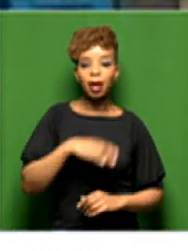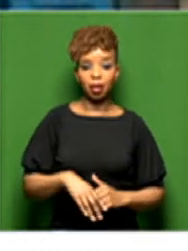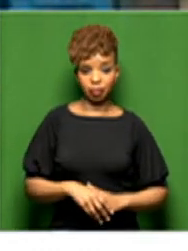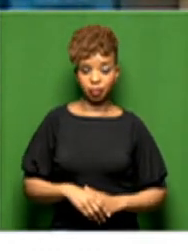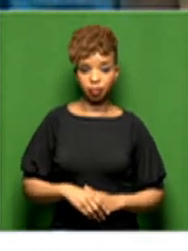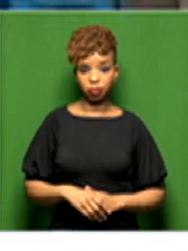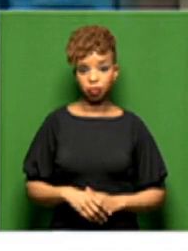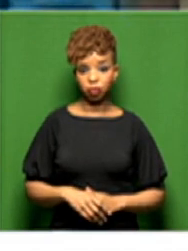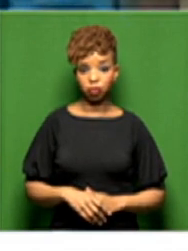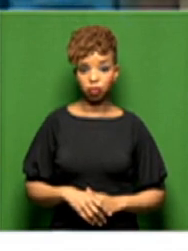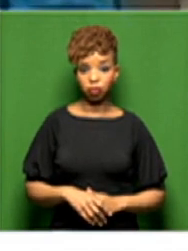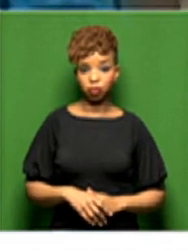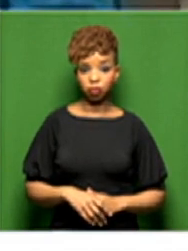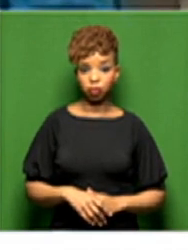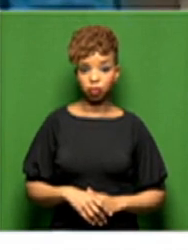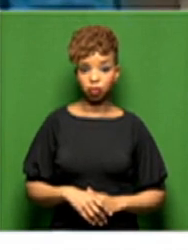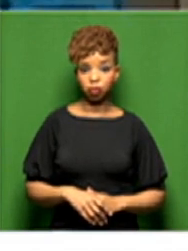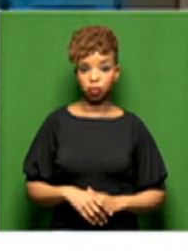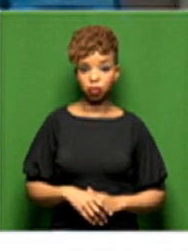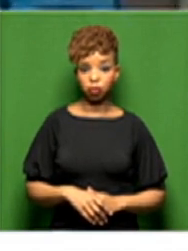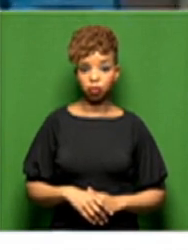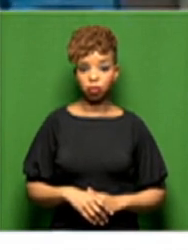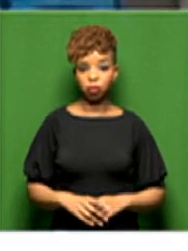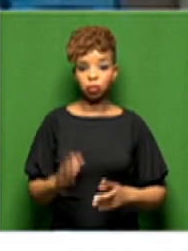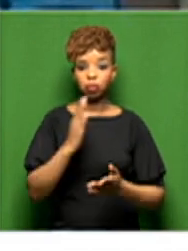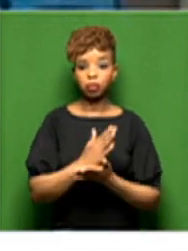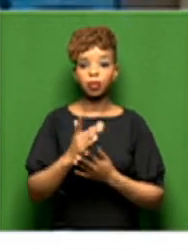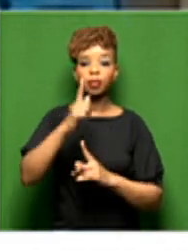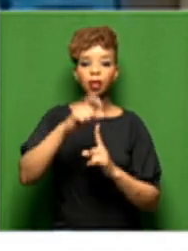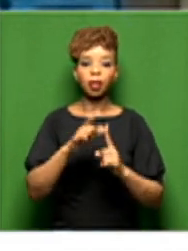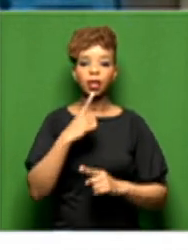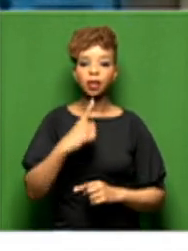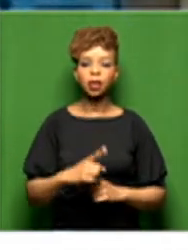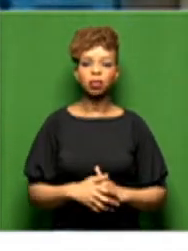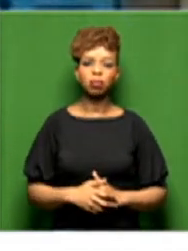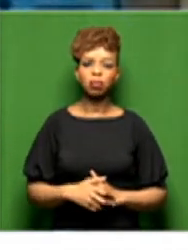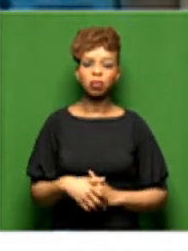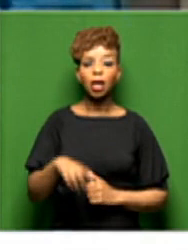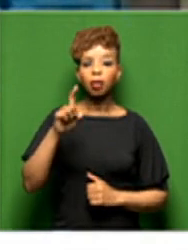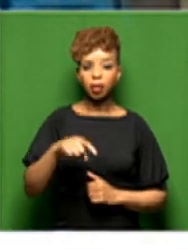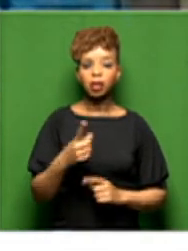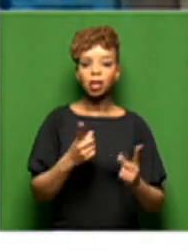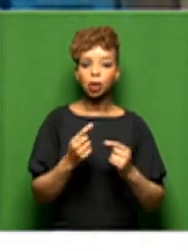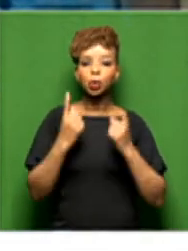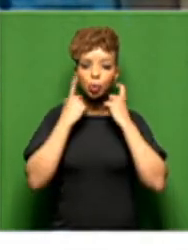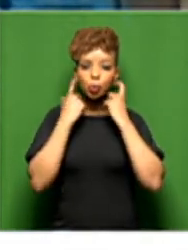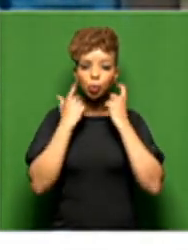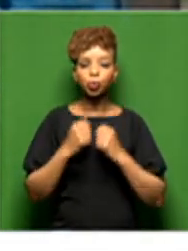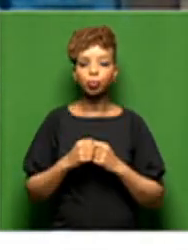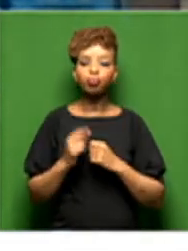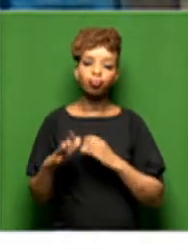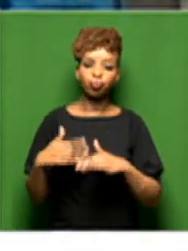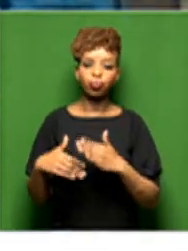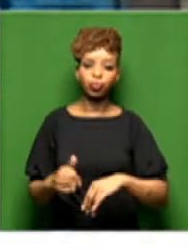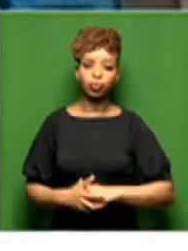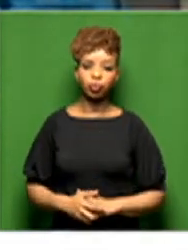the end. And somebody suggested we have to do this in Zulu. So we're all for it. Take us